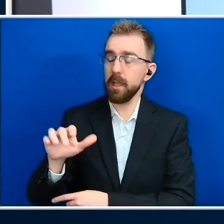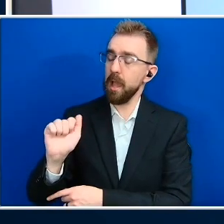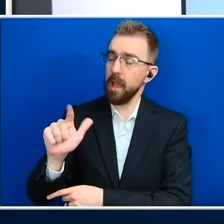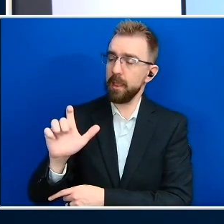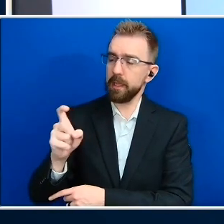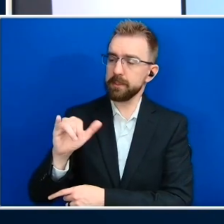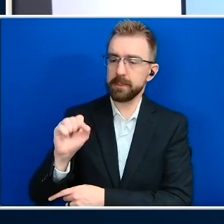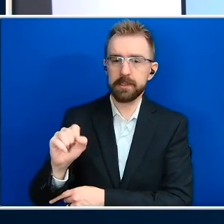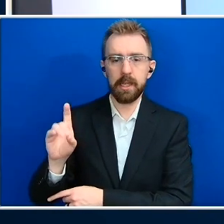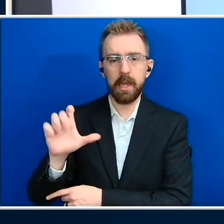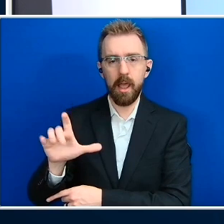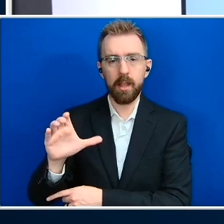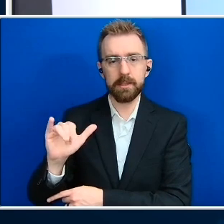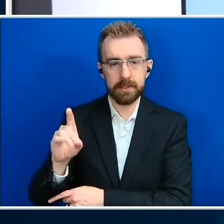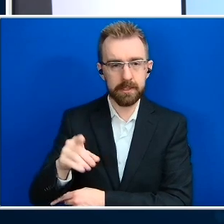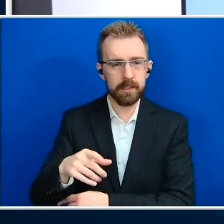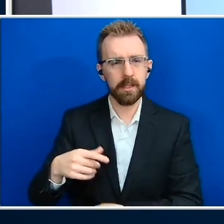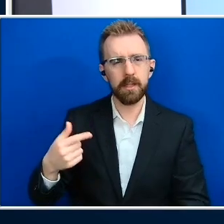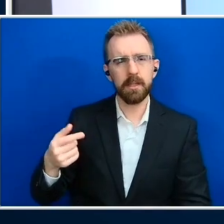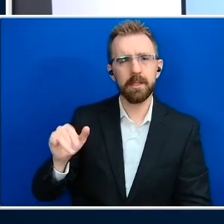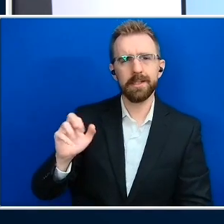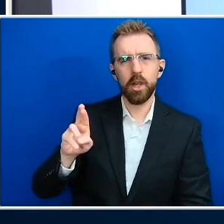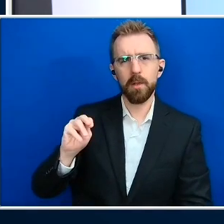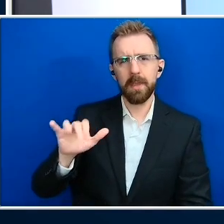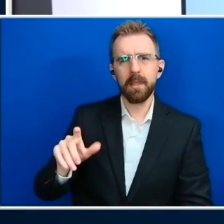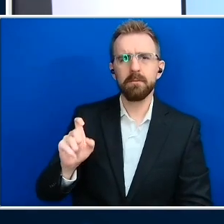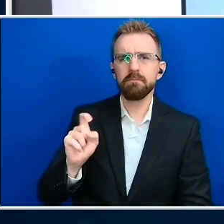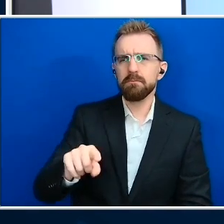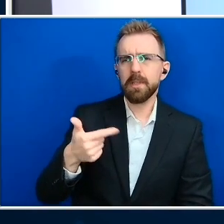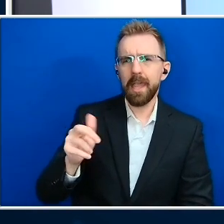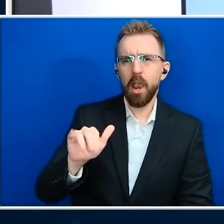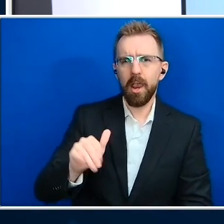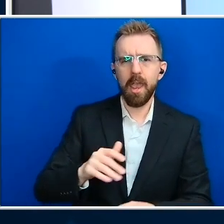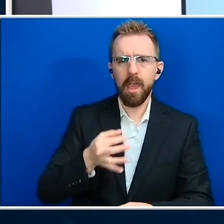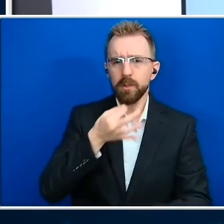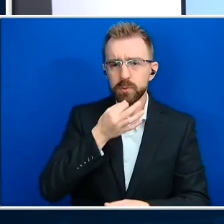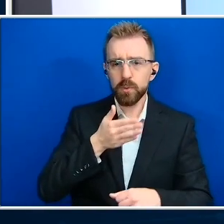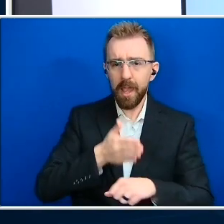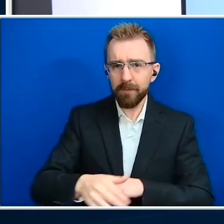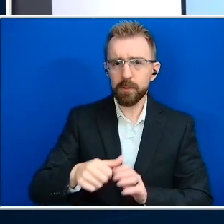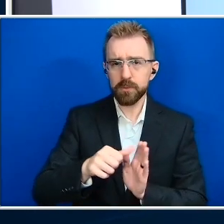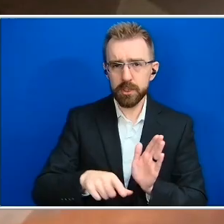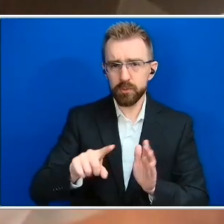for Gary. Jeremy wants to know, how soon after the procedure did you start feeling better?